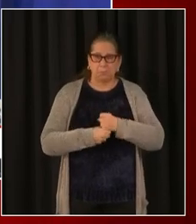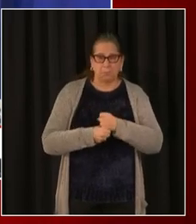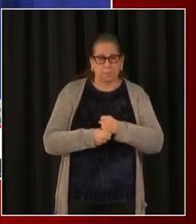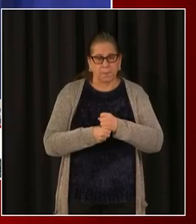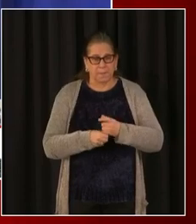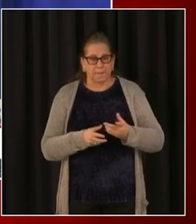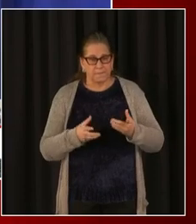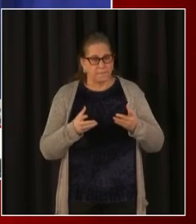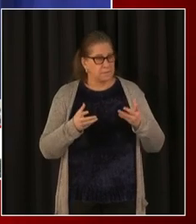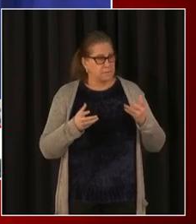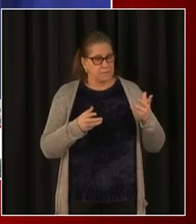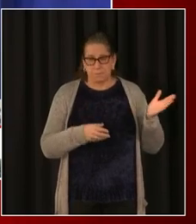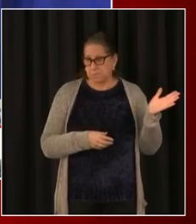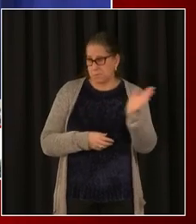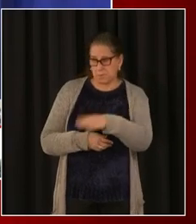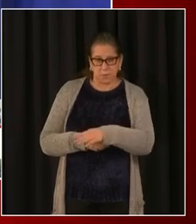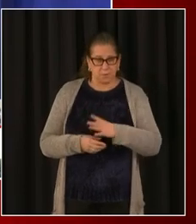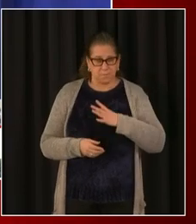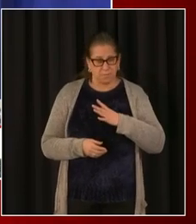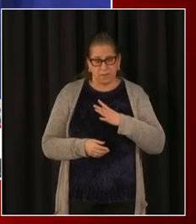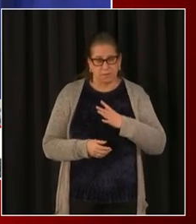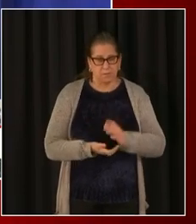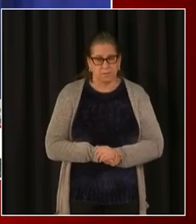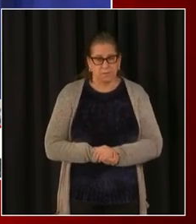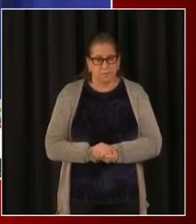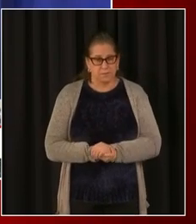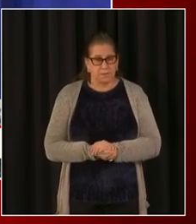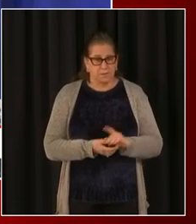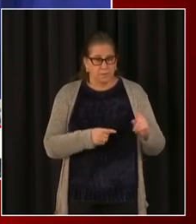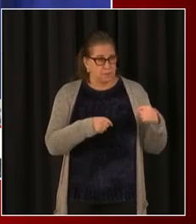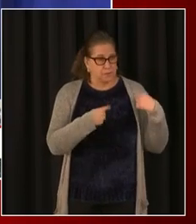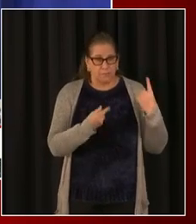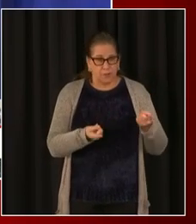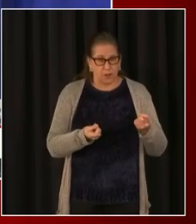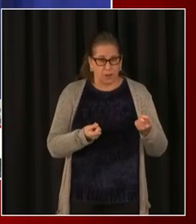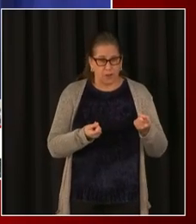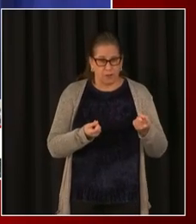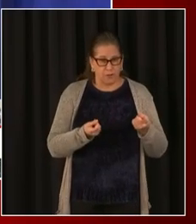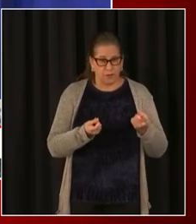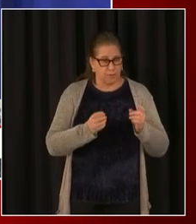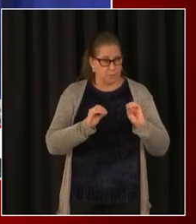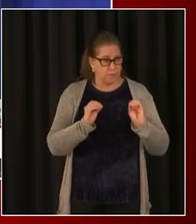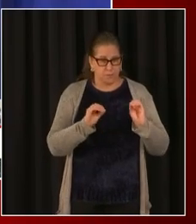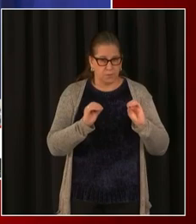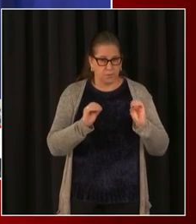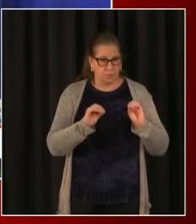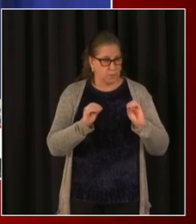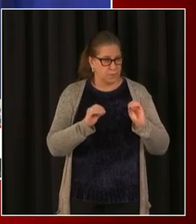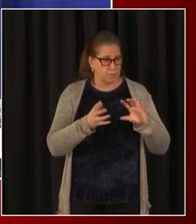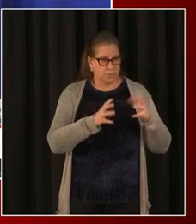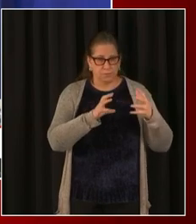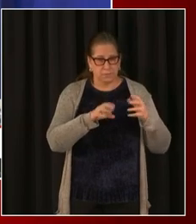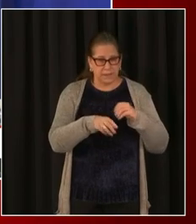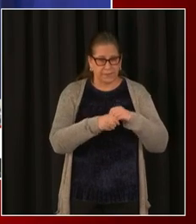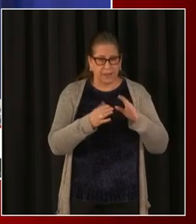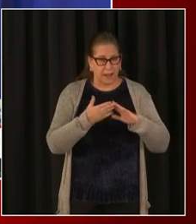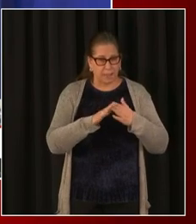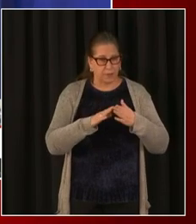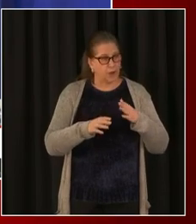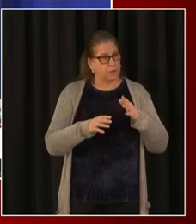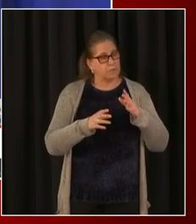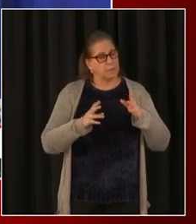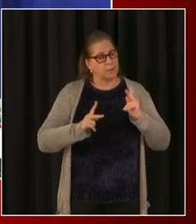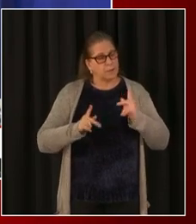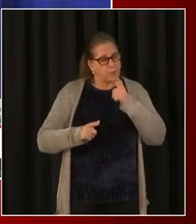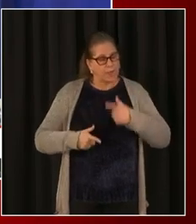these issues at the Capitol, we still had MPD members available to respond to any emergencies in our neighborhood. I'm just glad we didn't have any serious emergencies in the